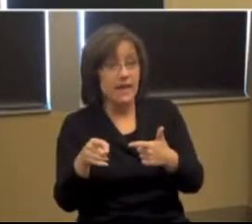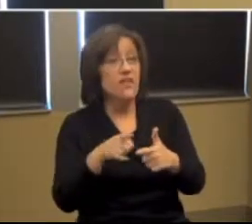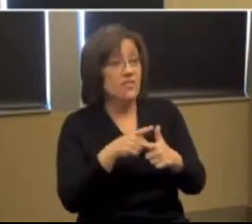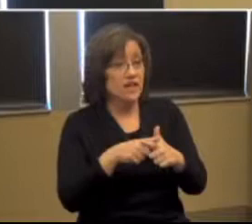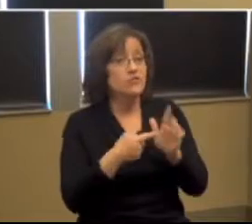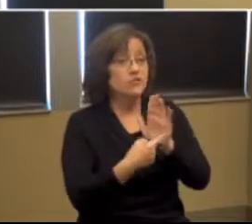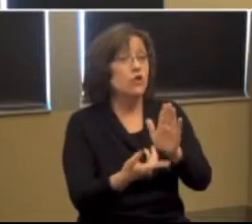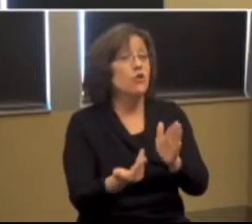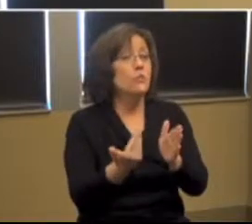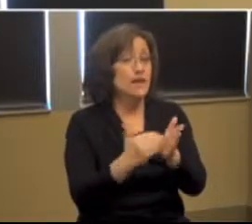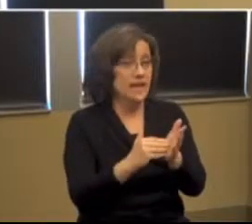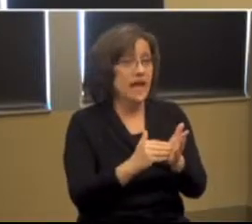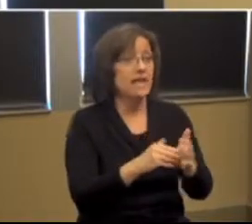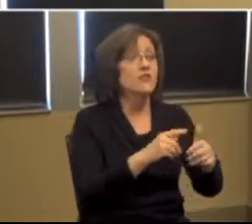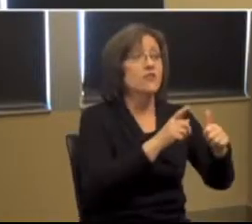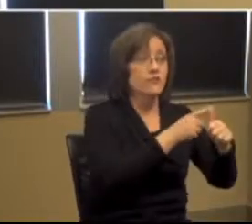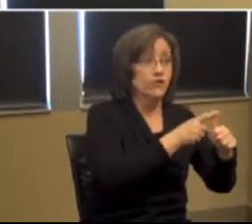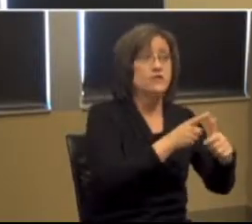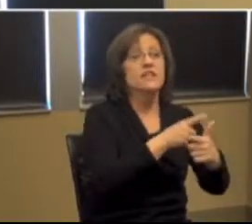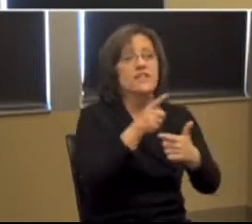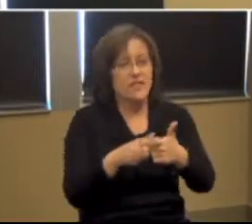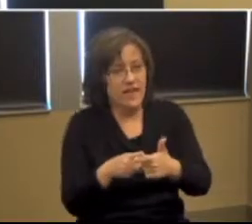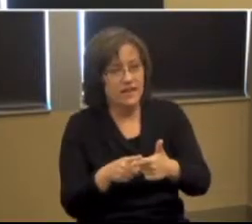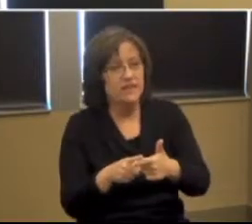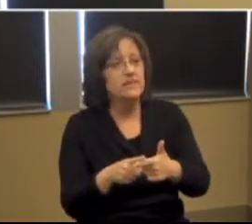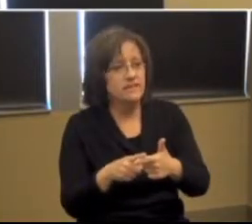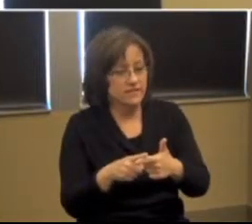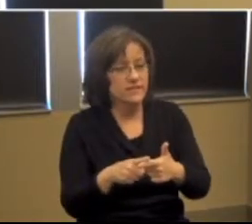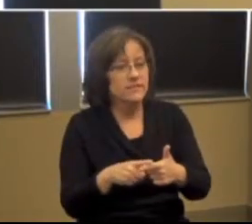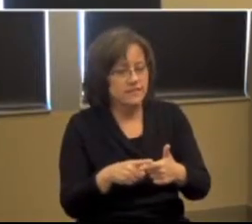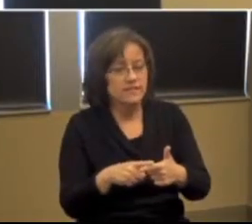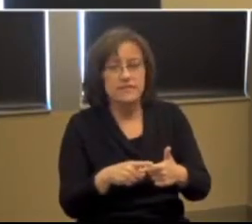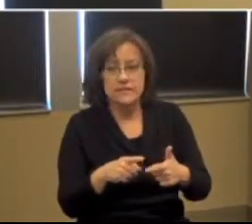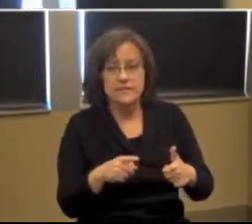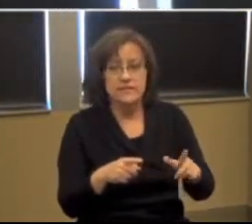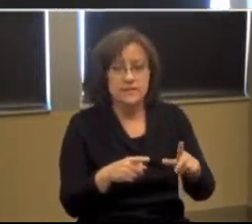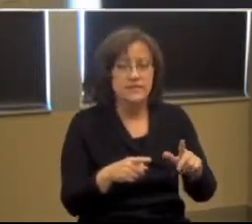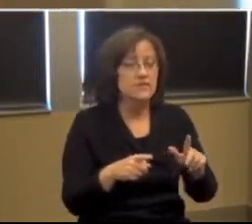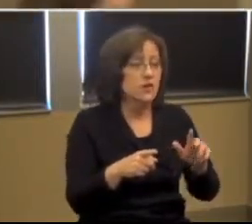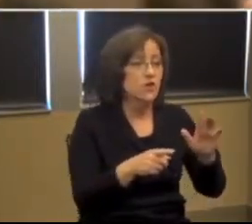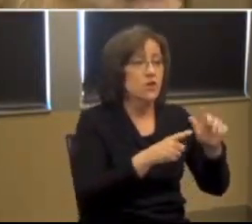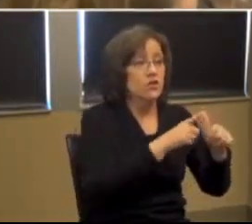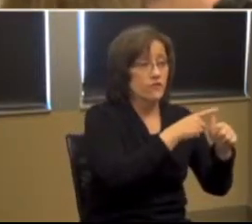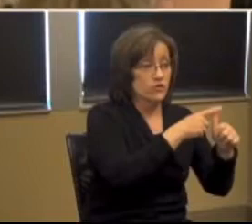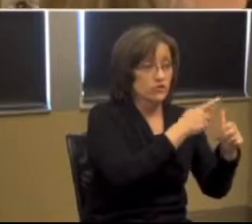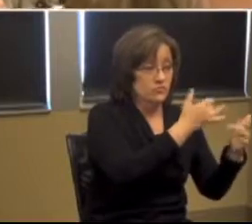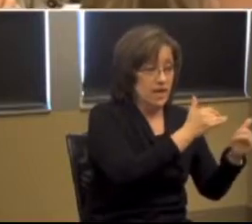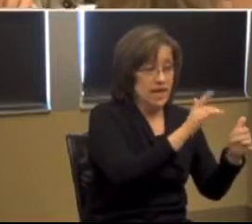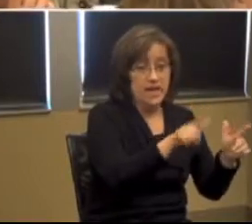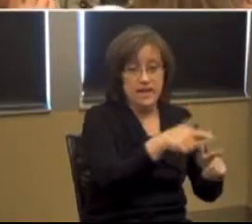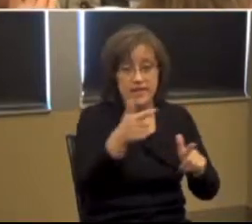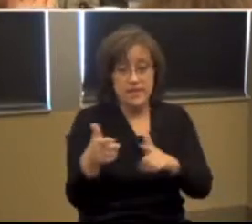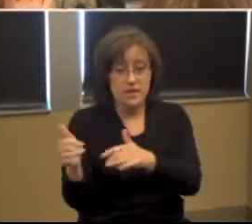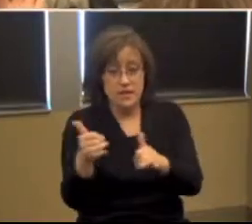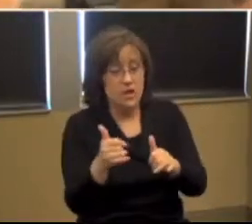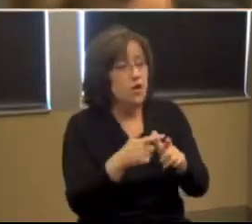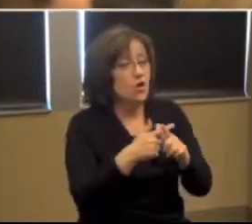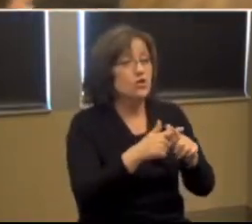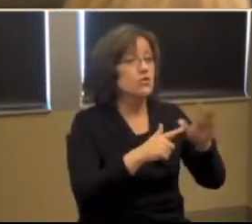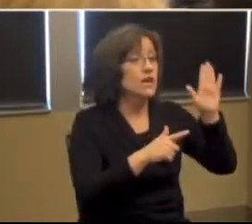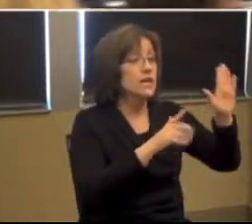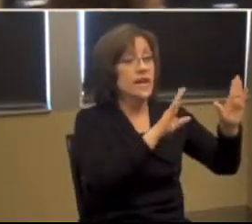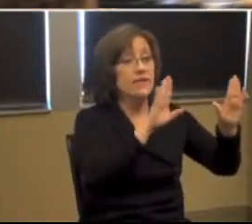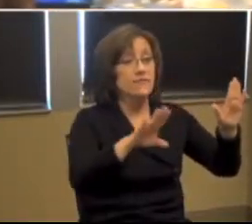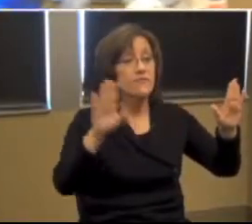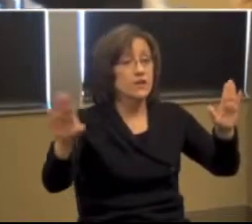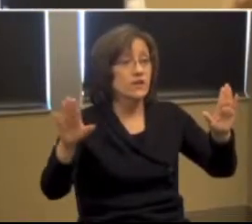then. Does that make sense? So first we're playing, and then we're going to. Or you can have all 3 up there, Shuffle